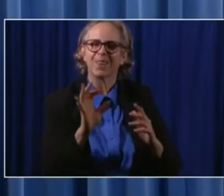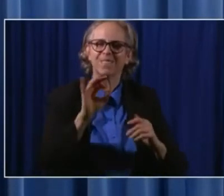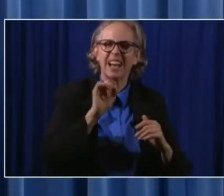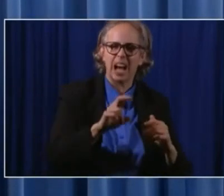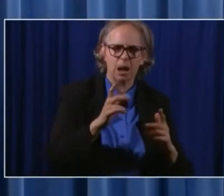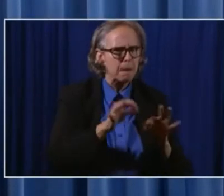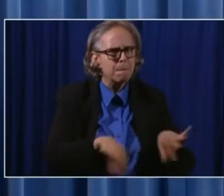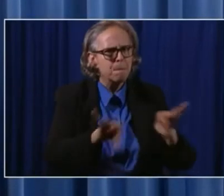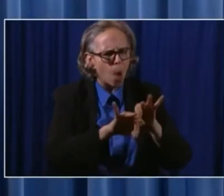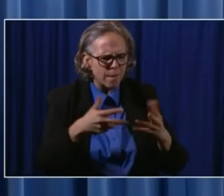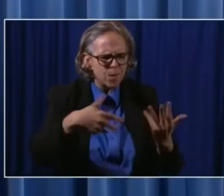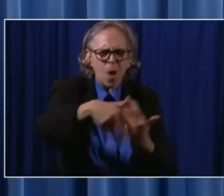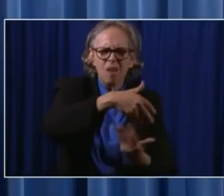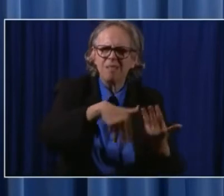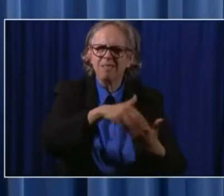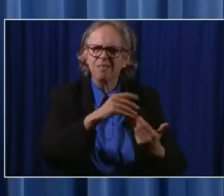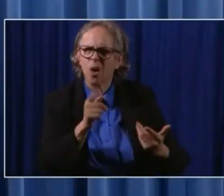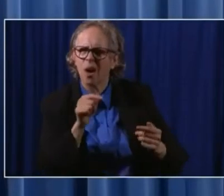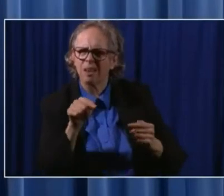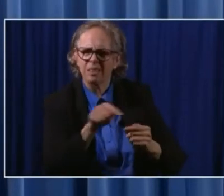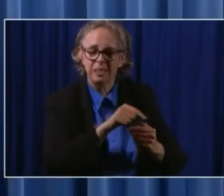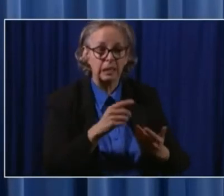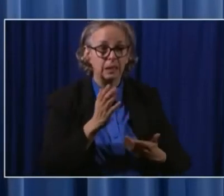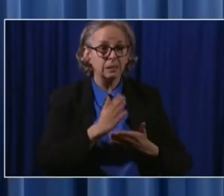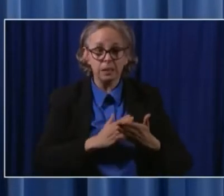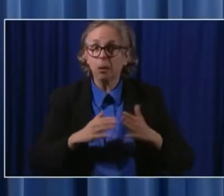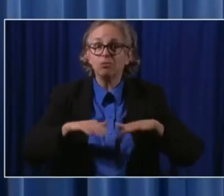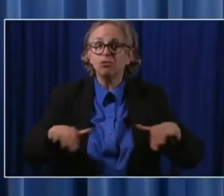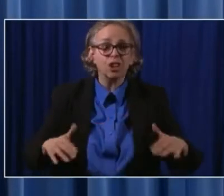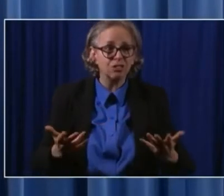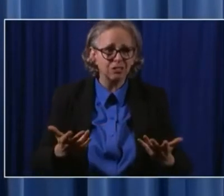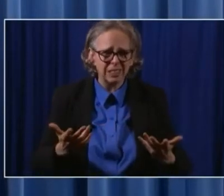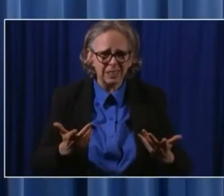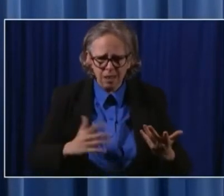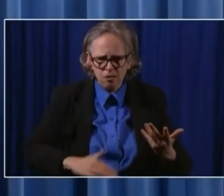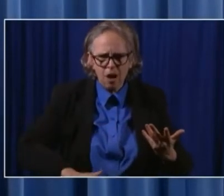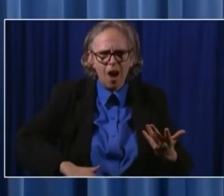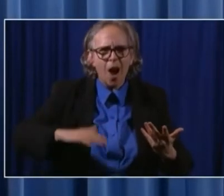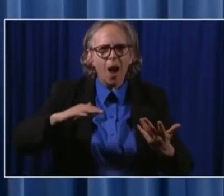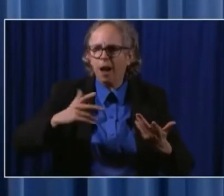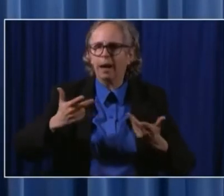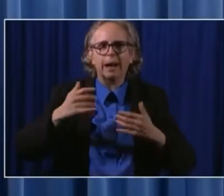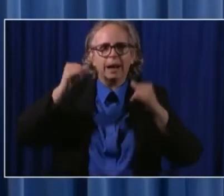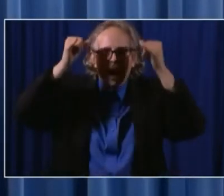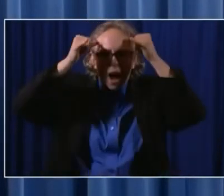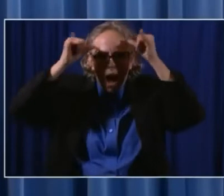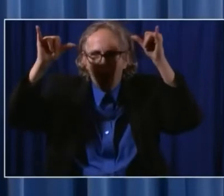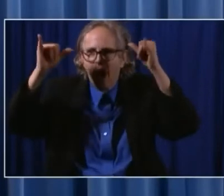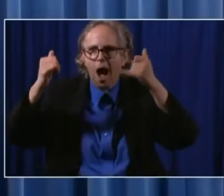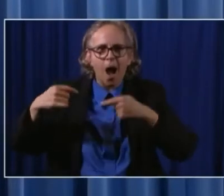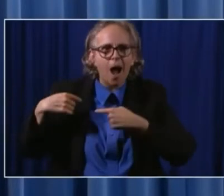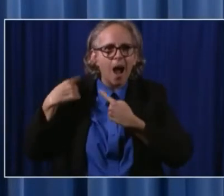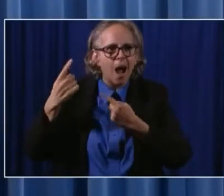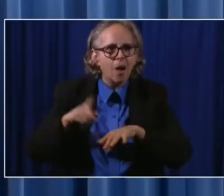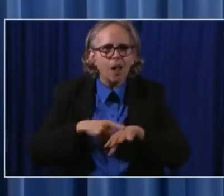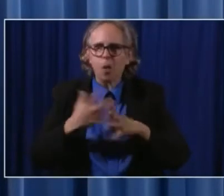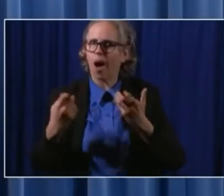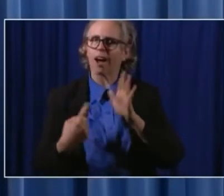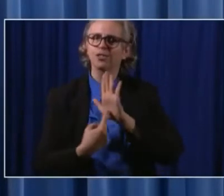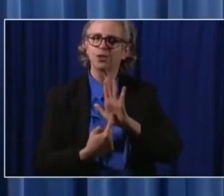activity. Some kids have raised a steer for a number of months, a long time. Other kids get lambs in the